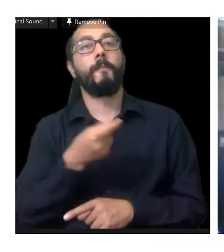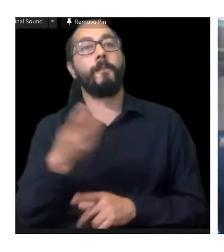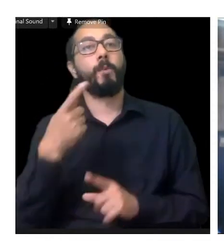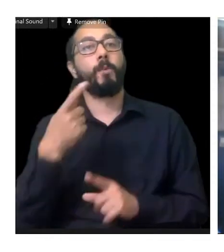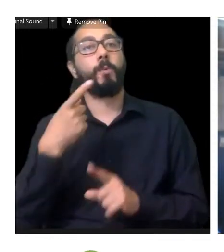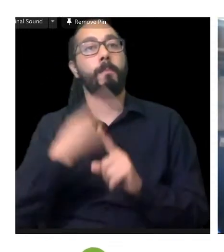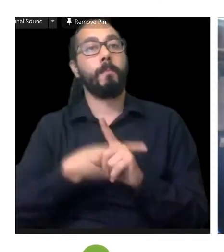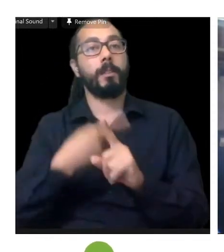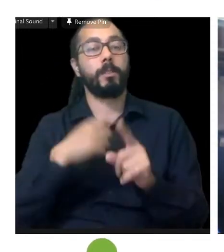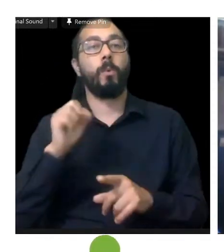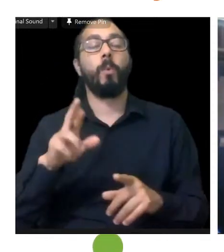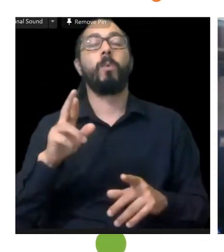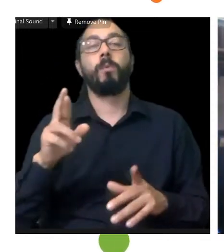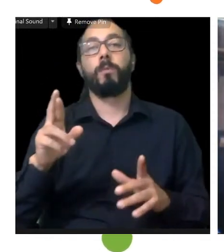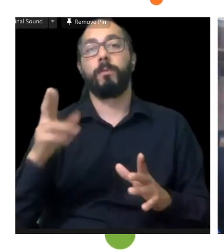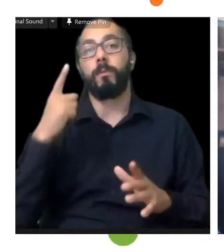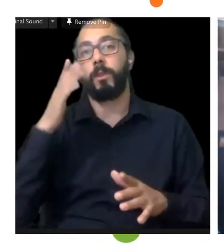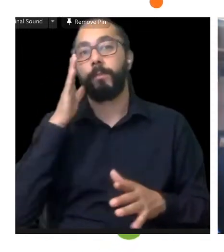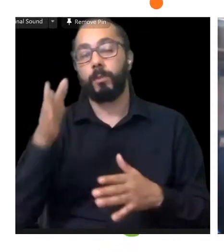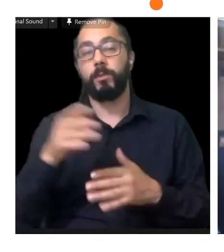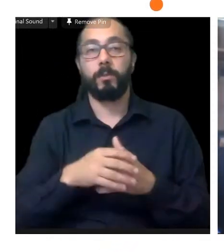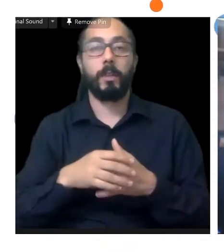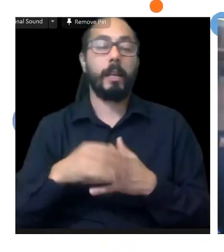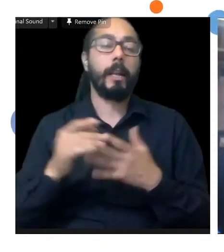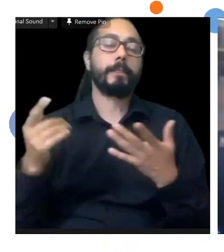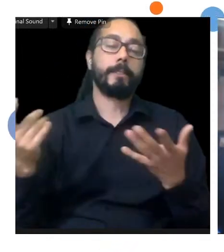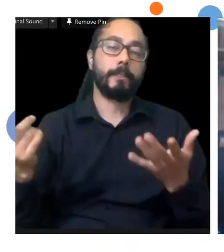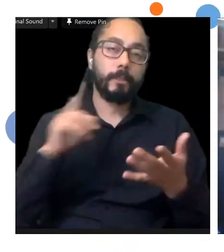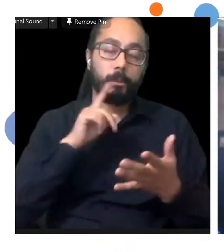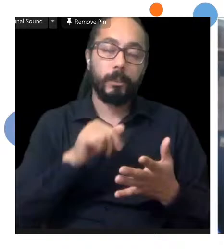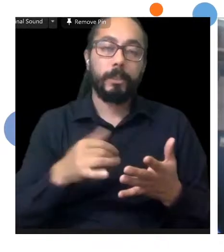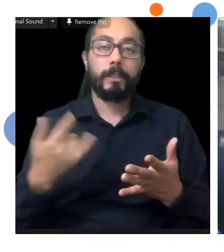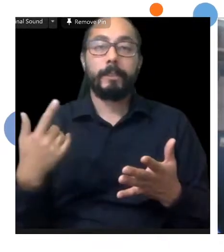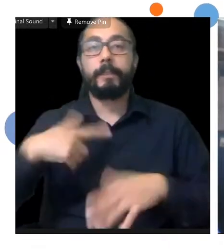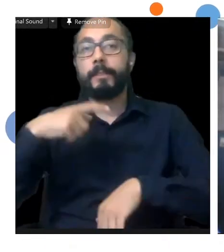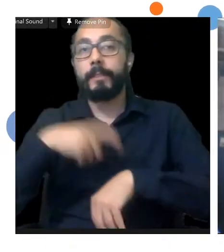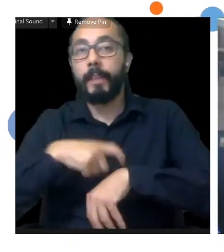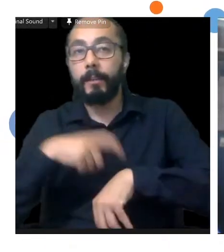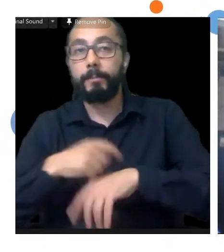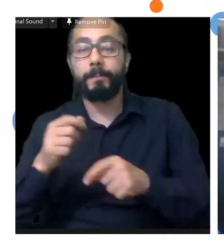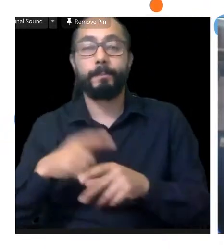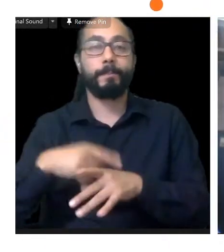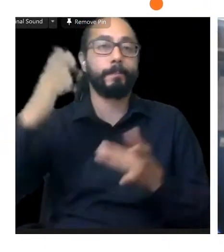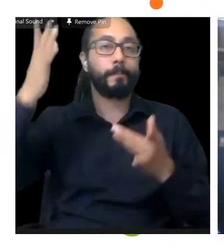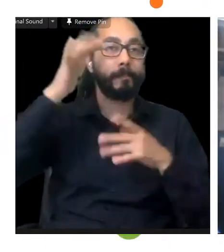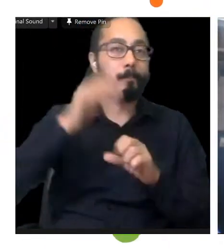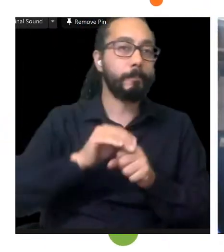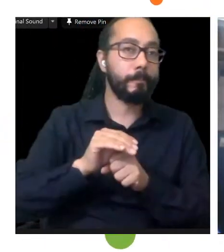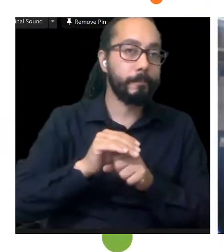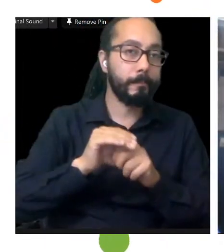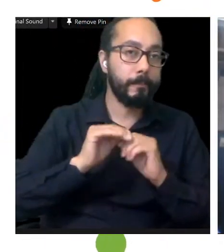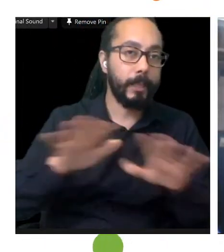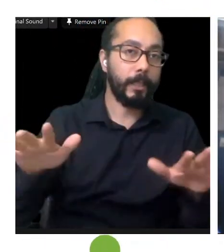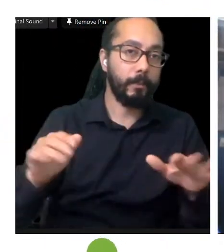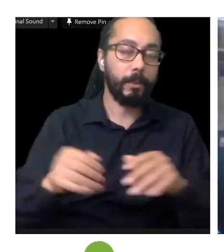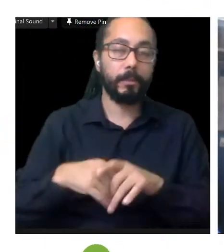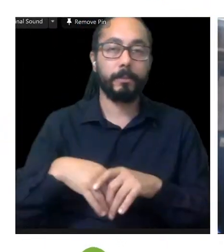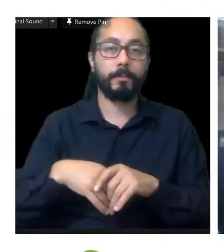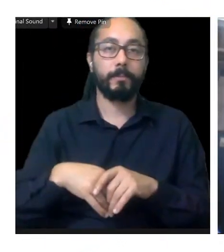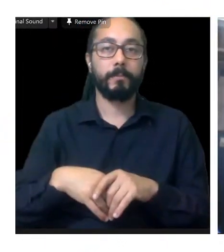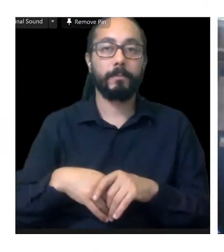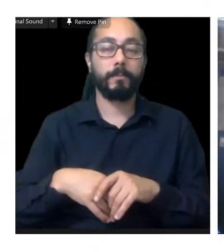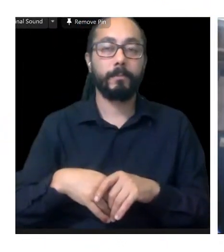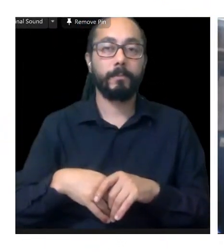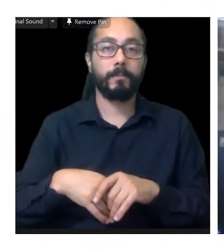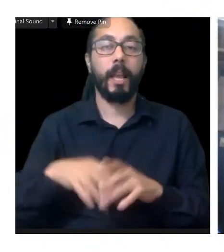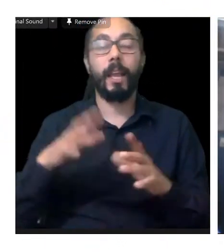of the times, of the pandemic, the economy, et cetera. And frankly, as we started to look at our